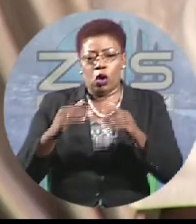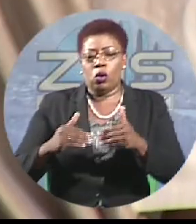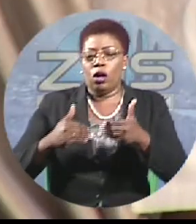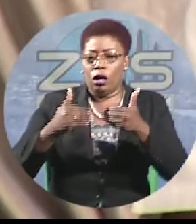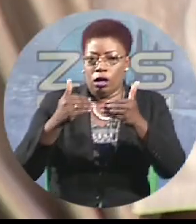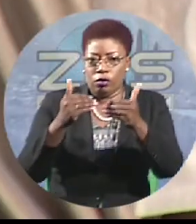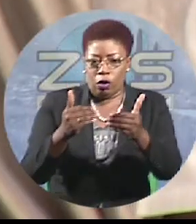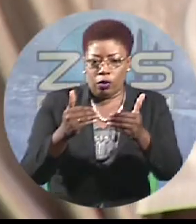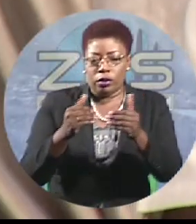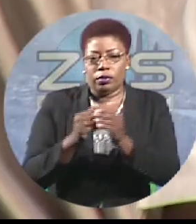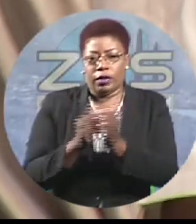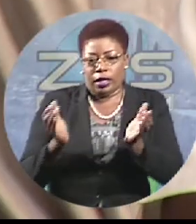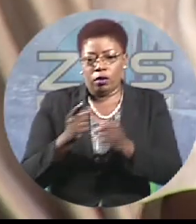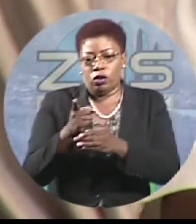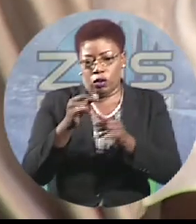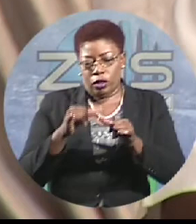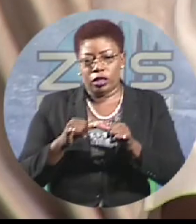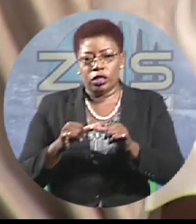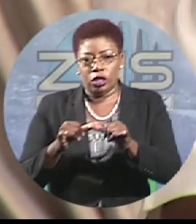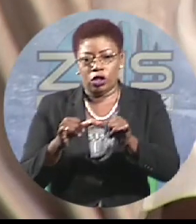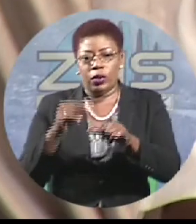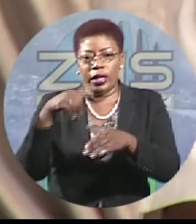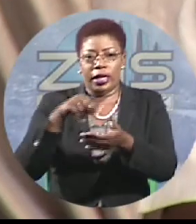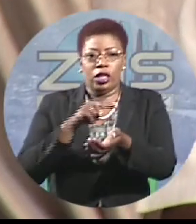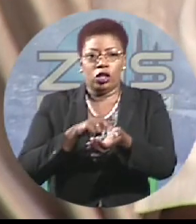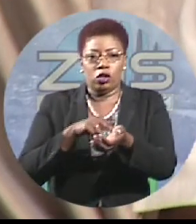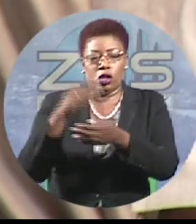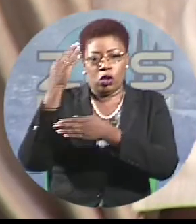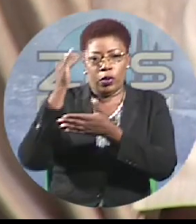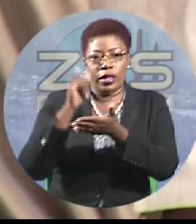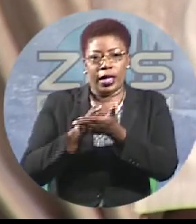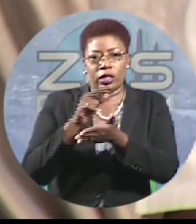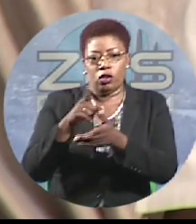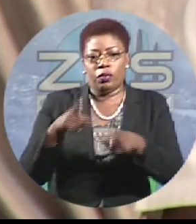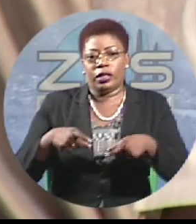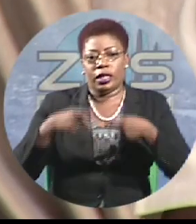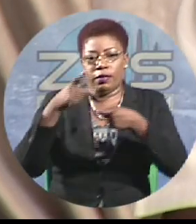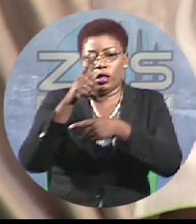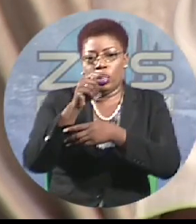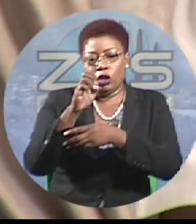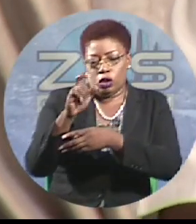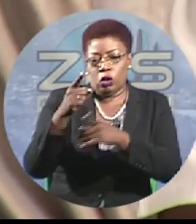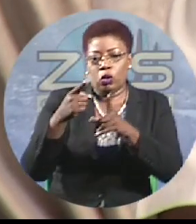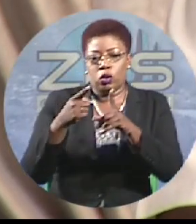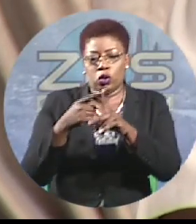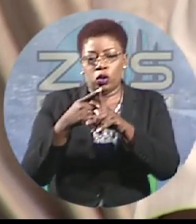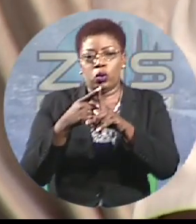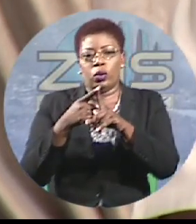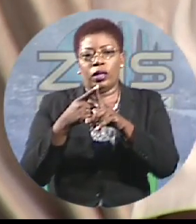to continue on your journey in nursing, knowing that you have been given the tools to succeed and move forward.